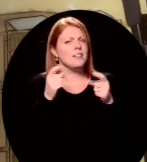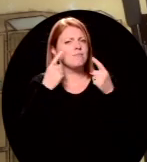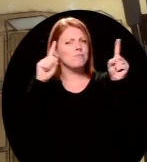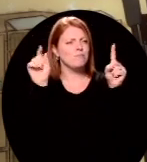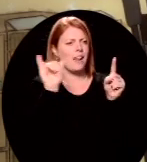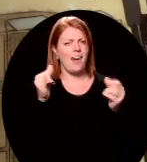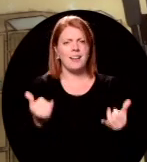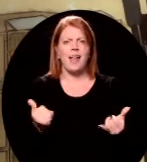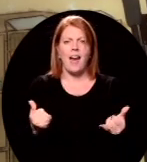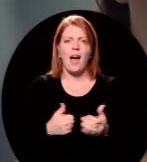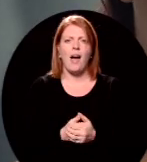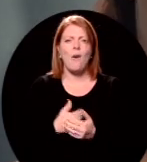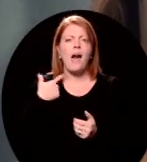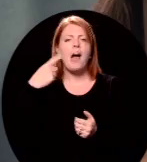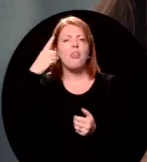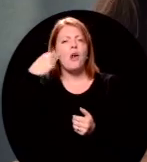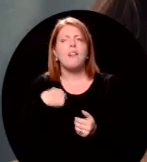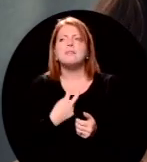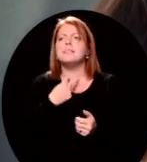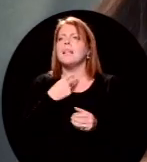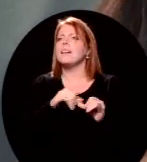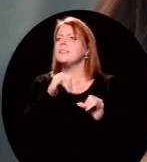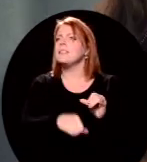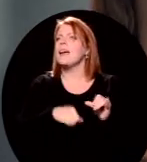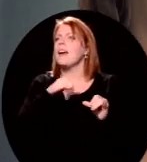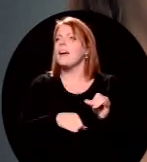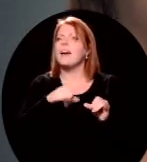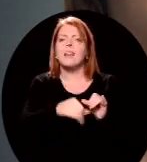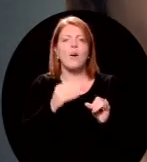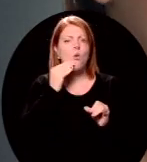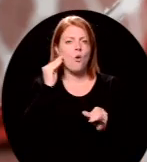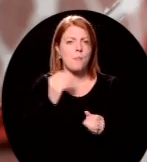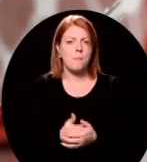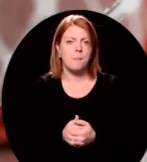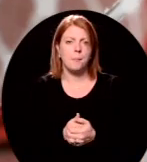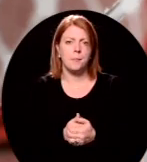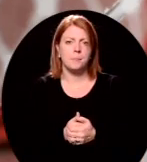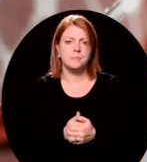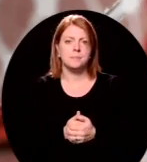get to where I am. I always thought I'd be stuck at home.